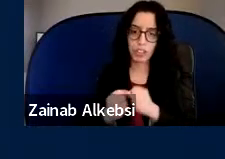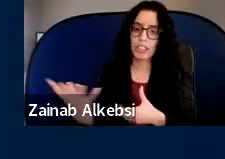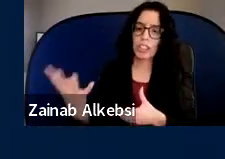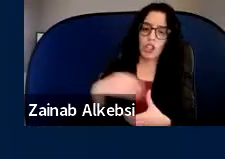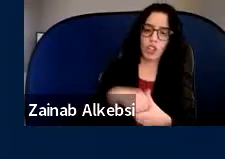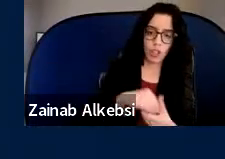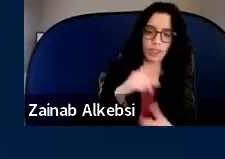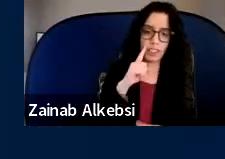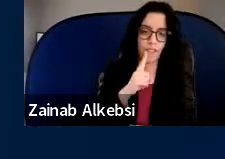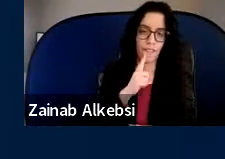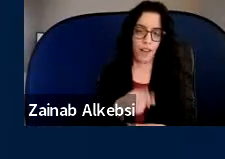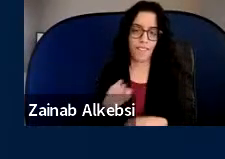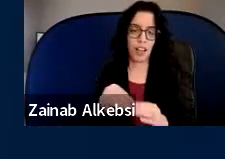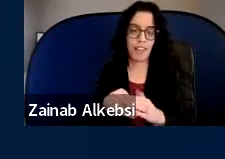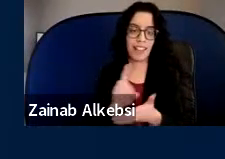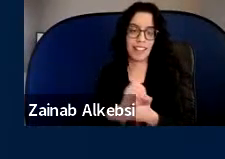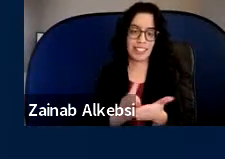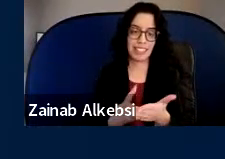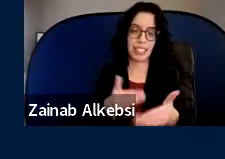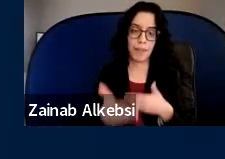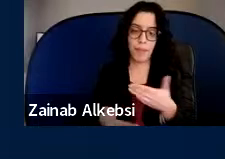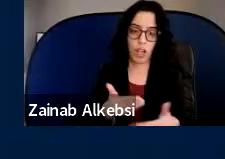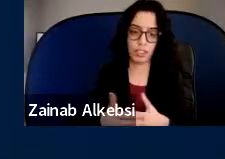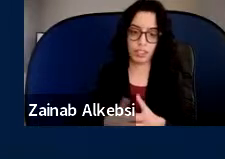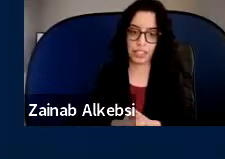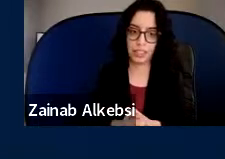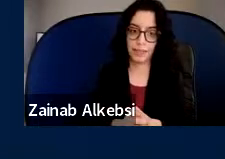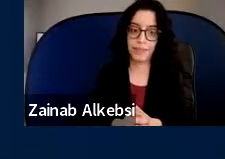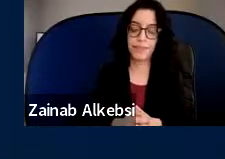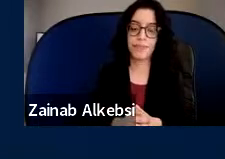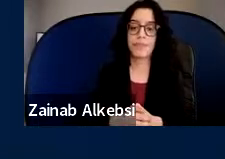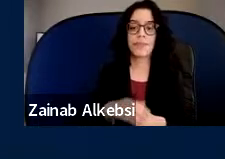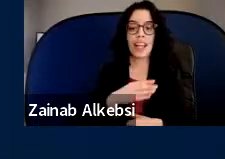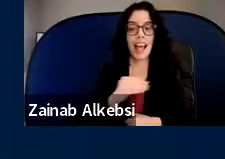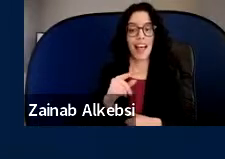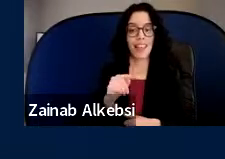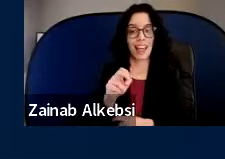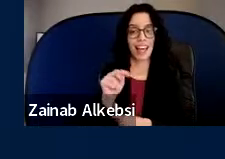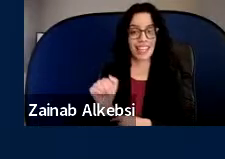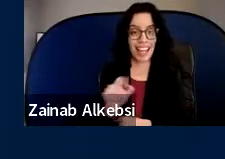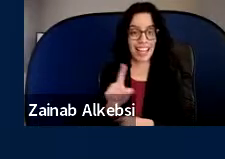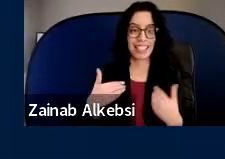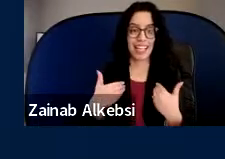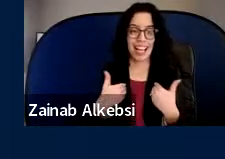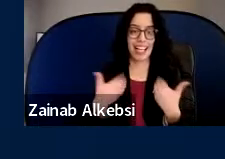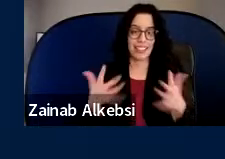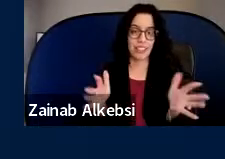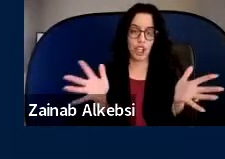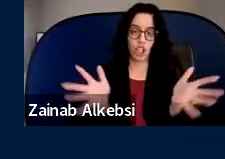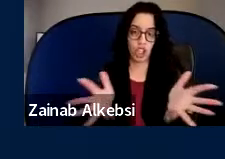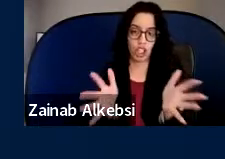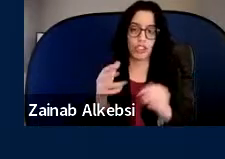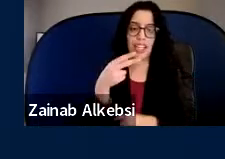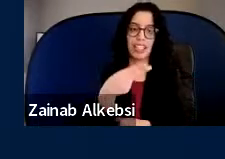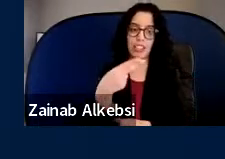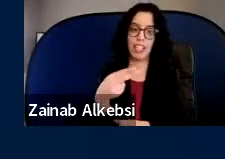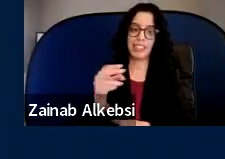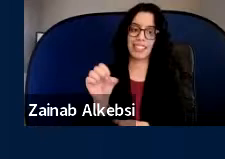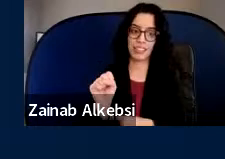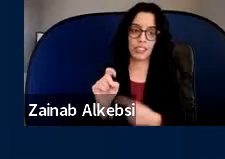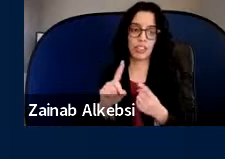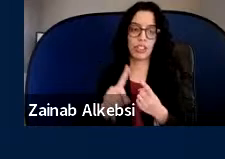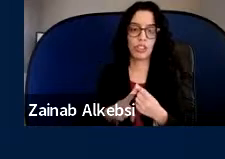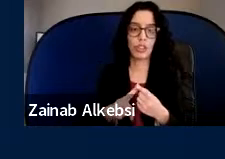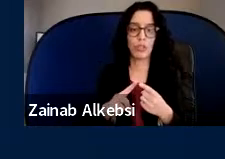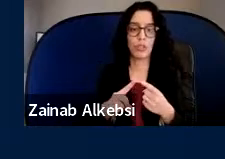They can't just be built ad hoc and assume that some retrofit will work later. Deaf and hard of hearing people ought to be part of the